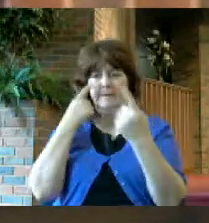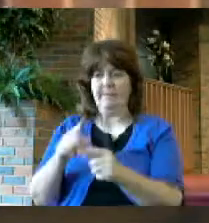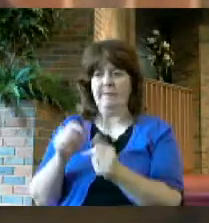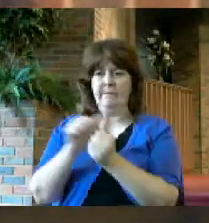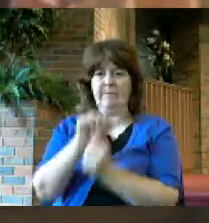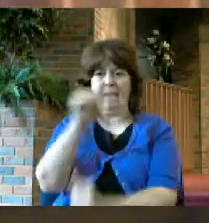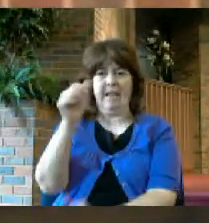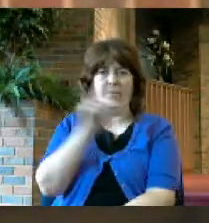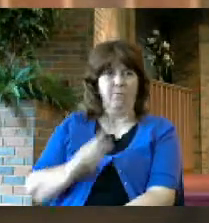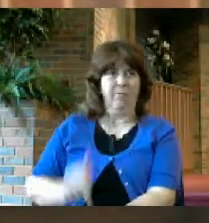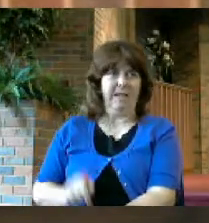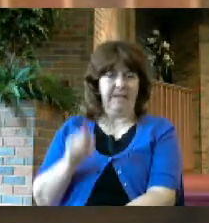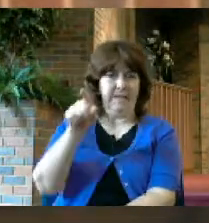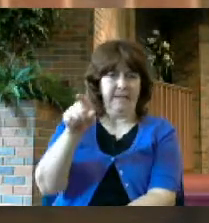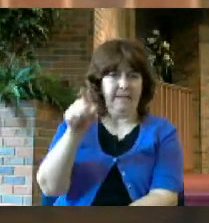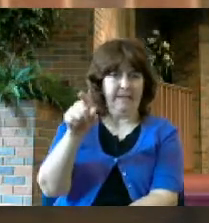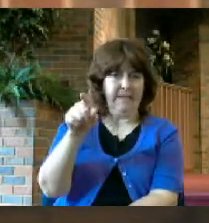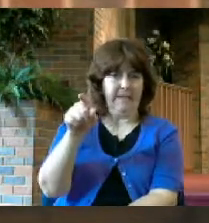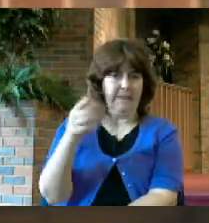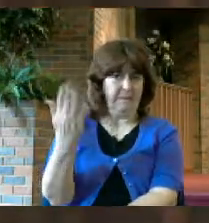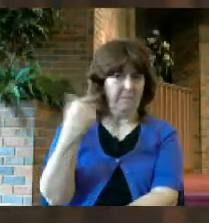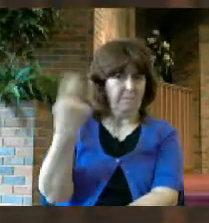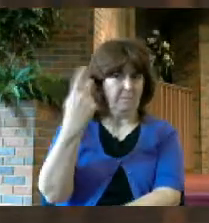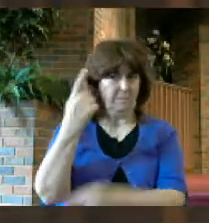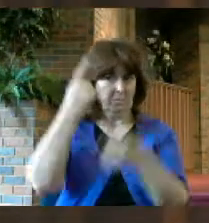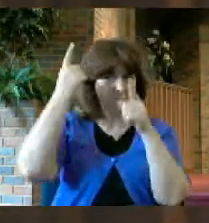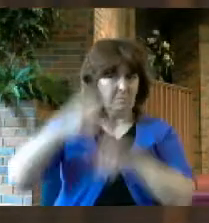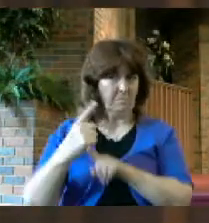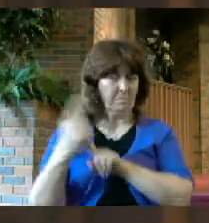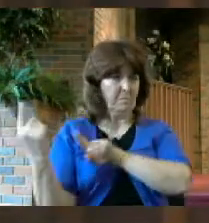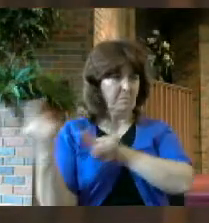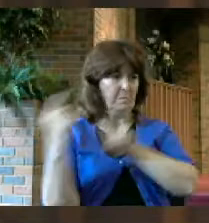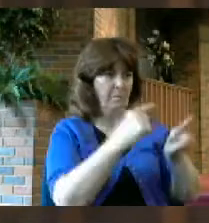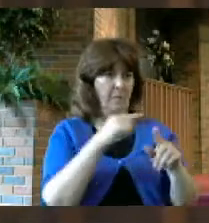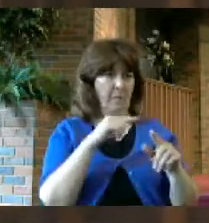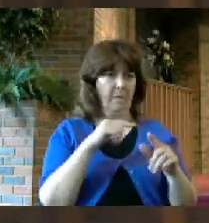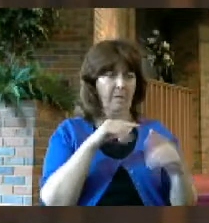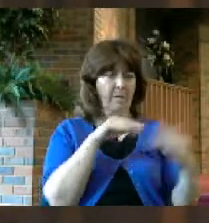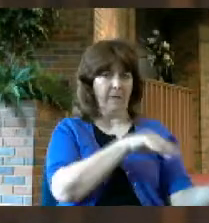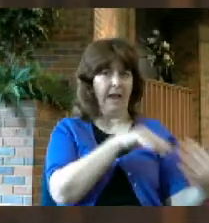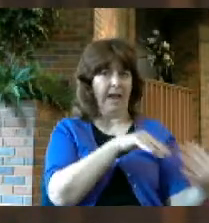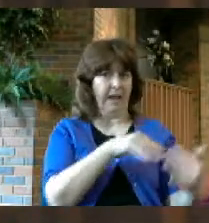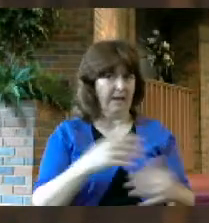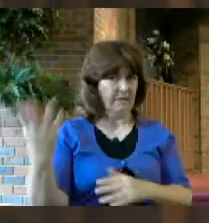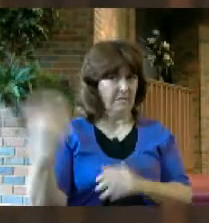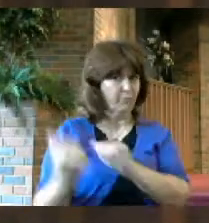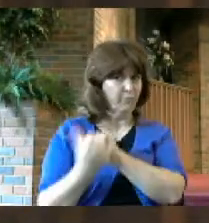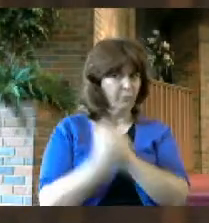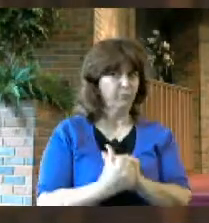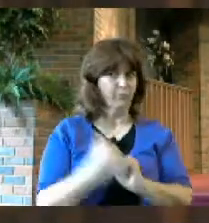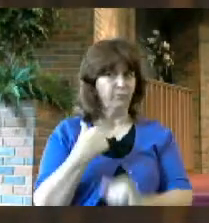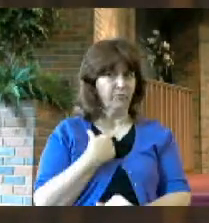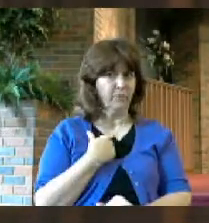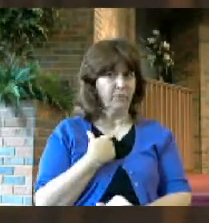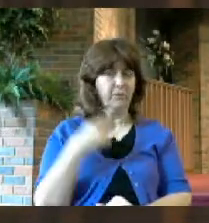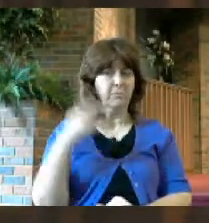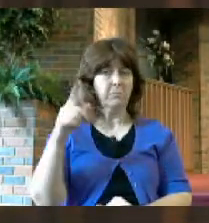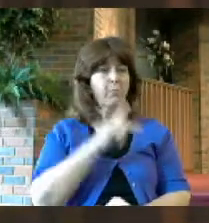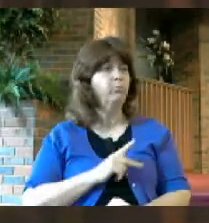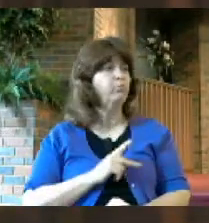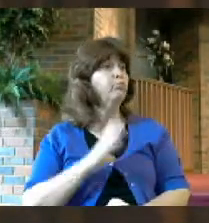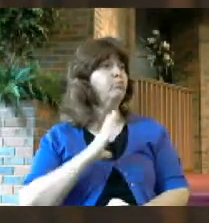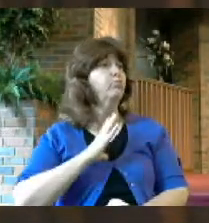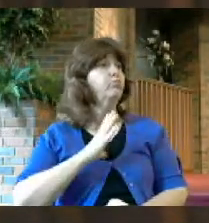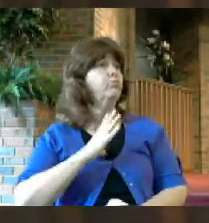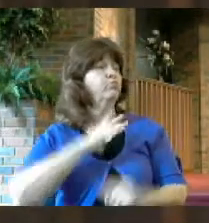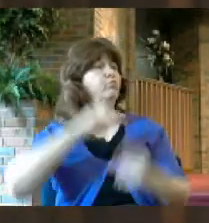and fight with me? I need you to be a companion. Let's go fight together." And the king says, "Sure, I'll go and fight with you. My men